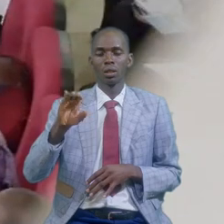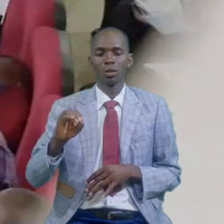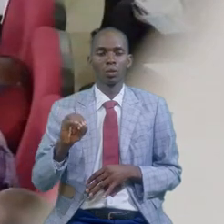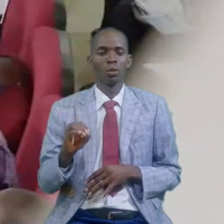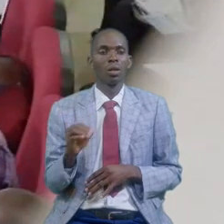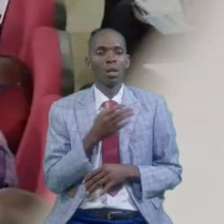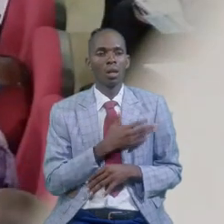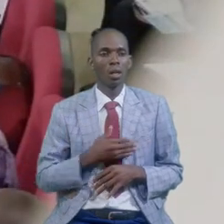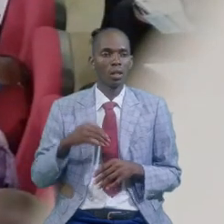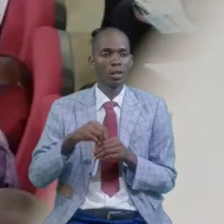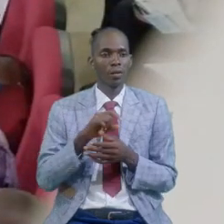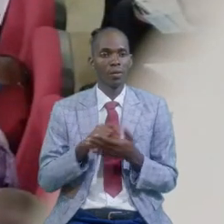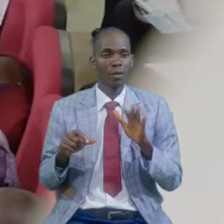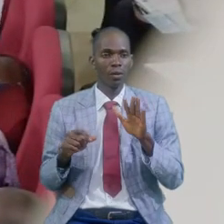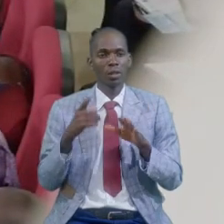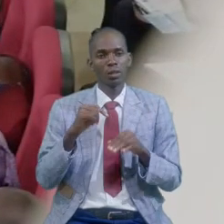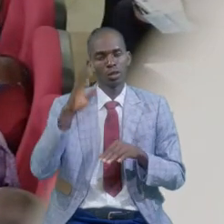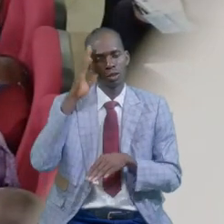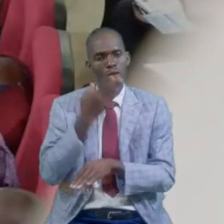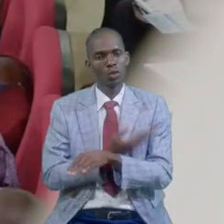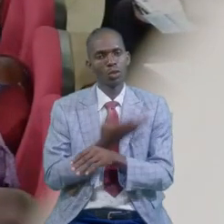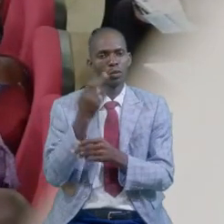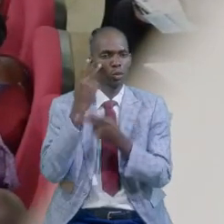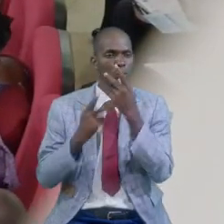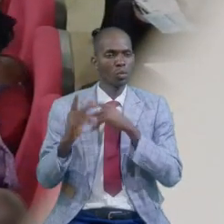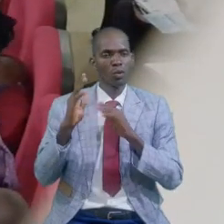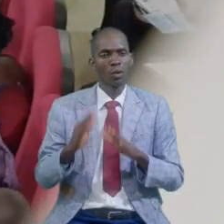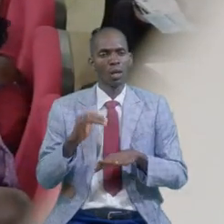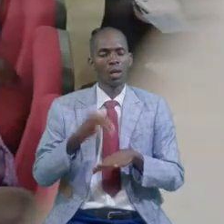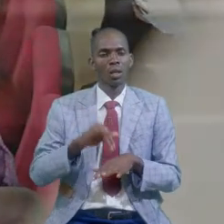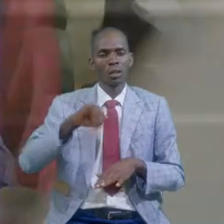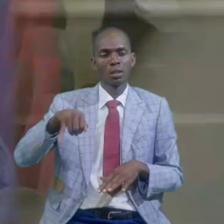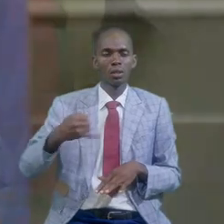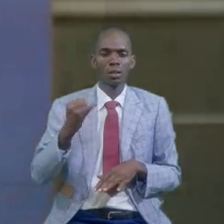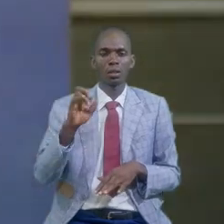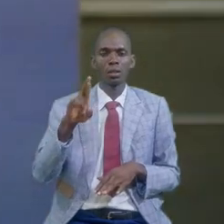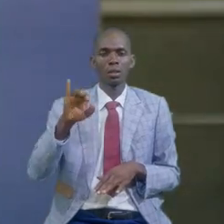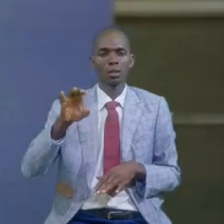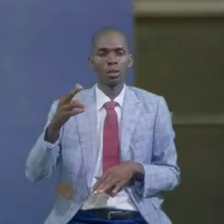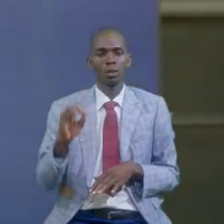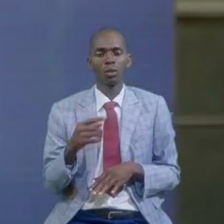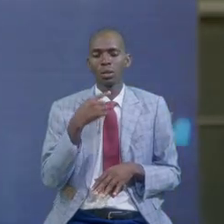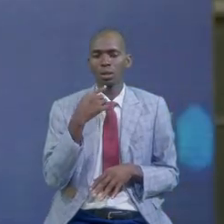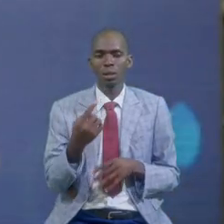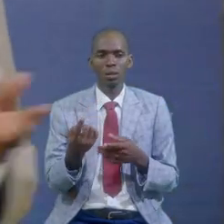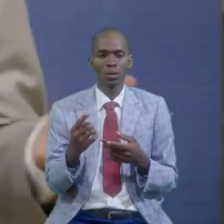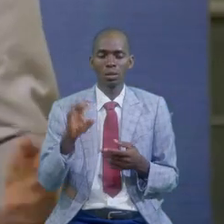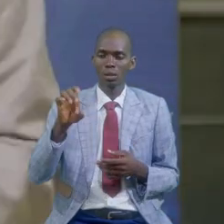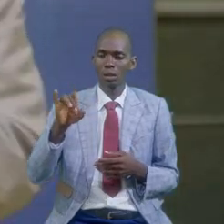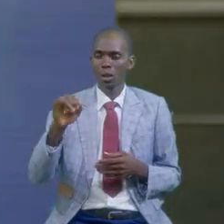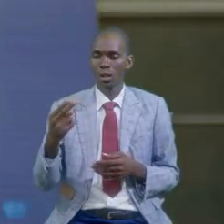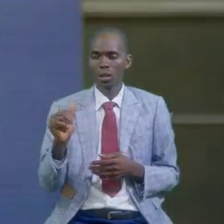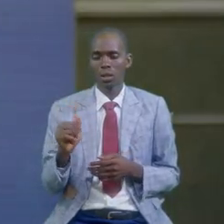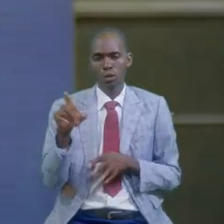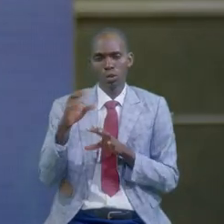the prophets that were at Jericho came to Elisha and said unto him, knowest thou that the Lord